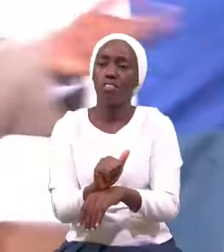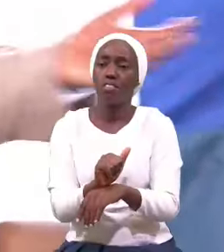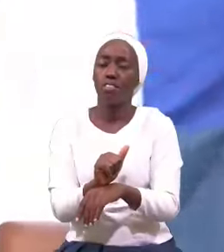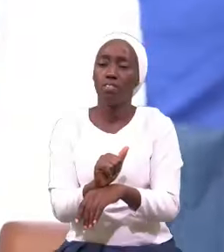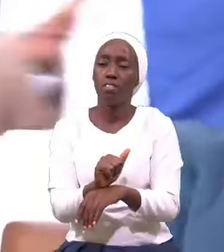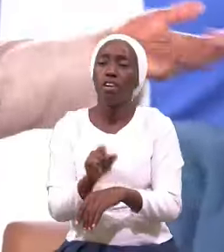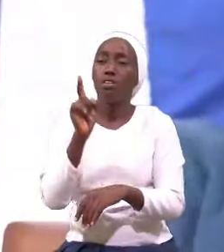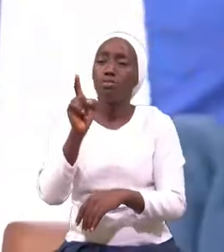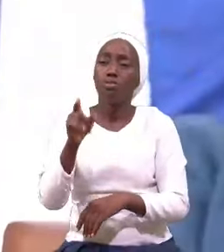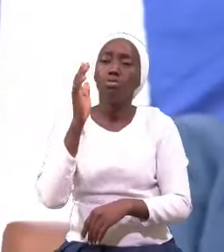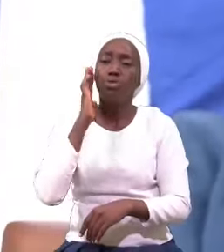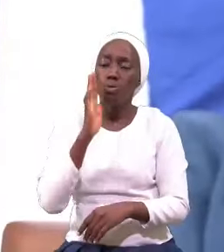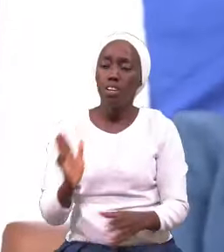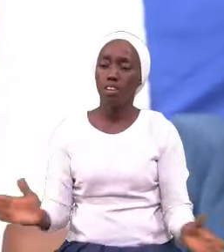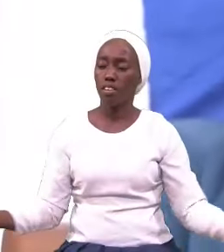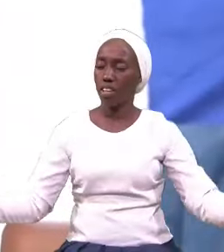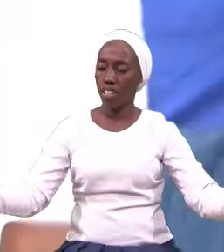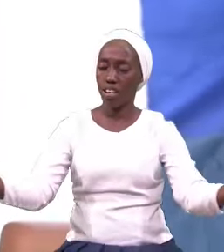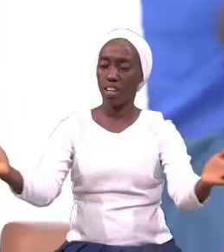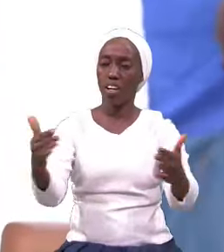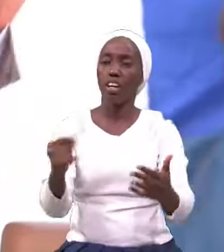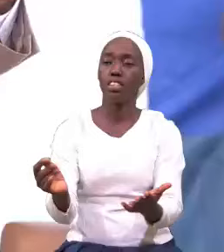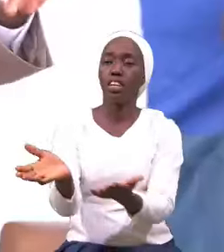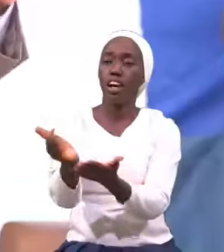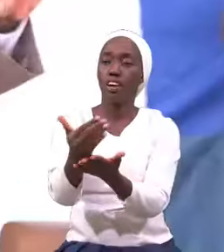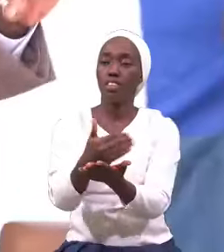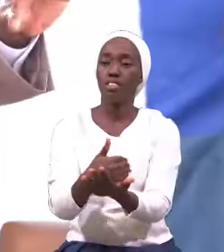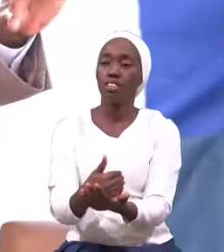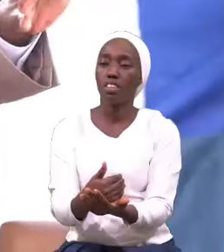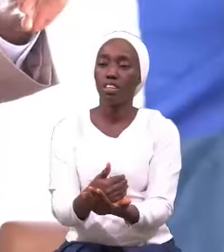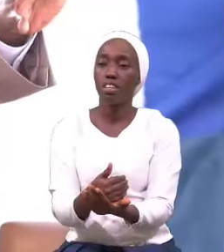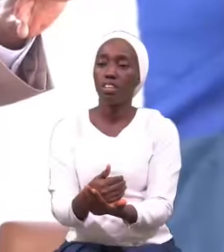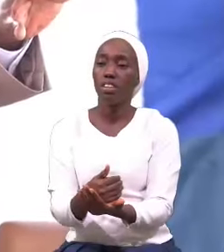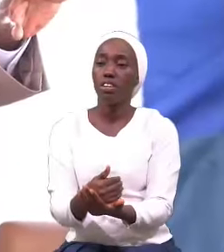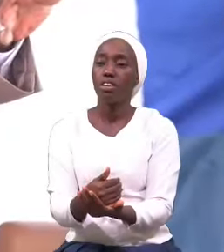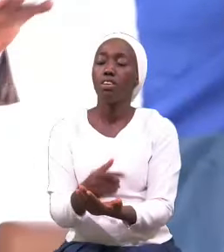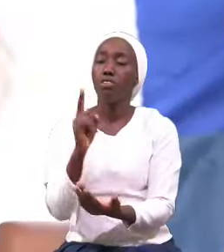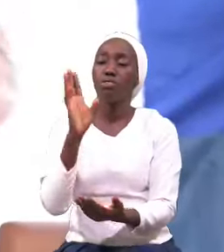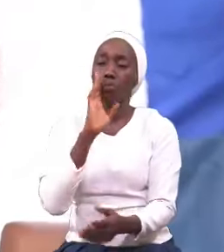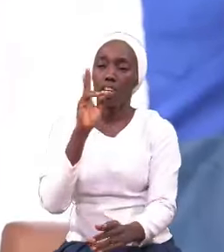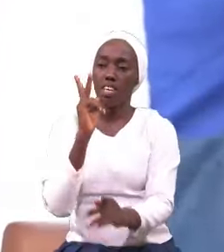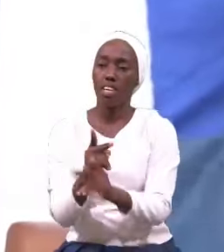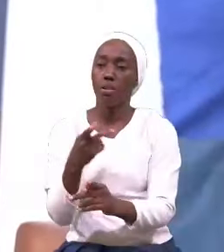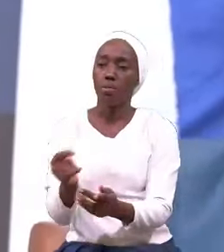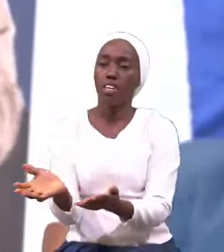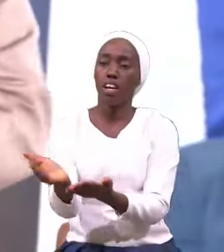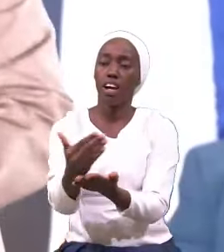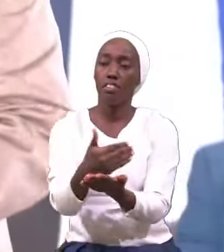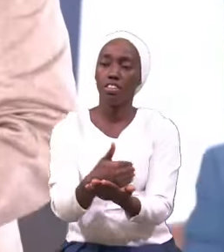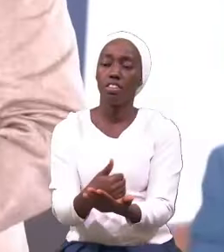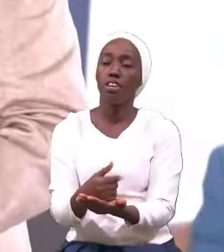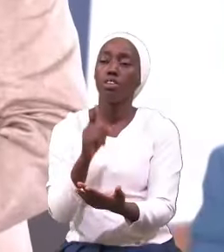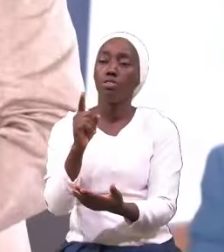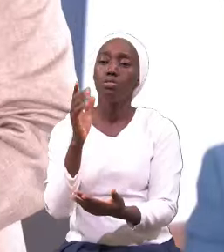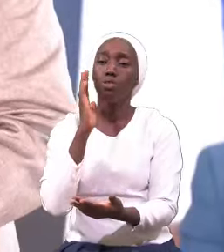You will gather the harvest. You will keep the harvest. You will